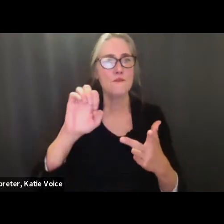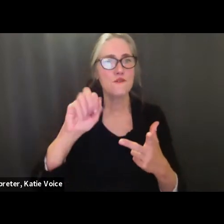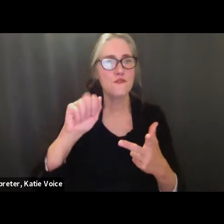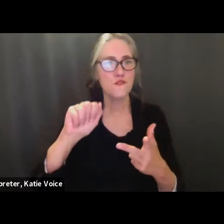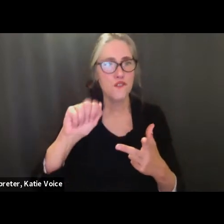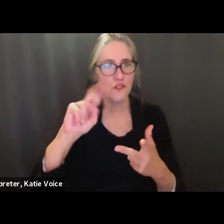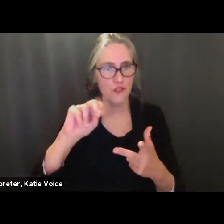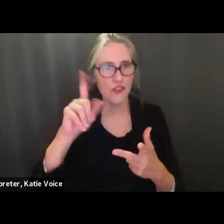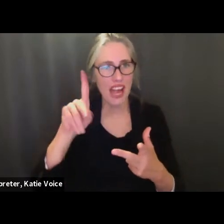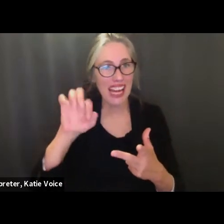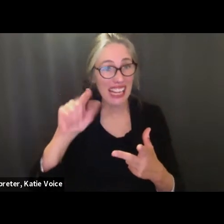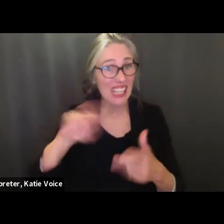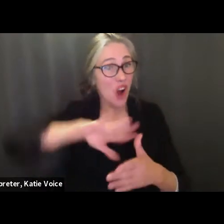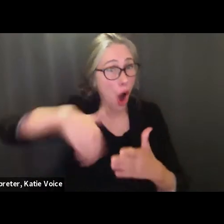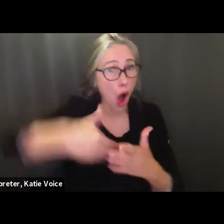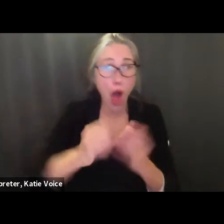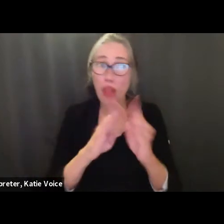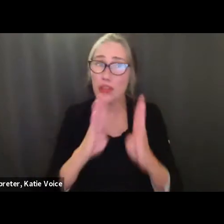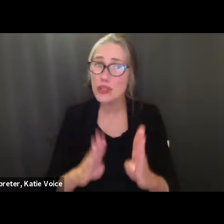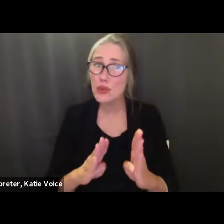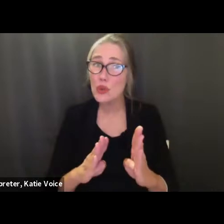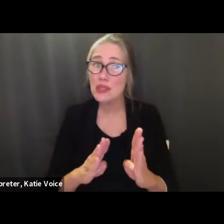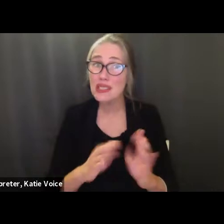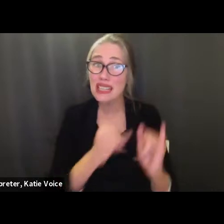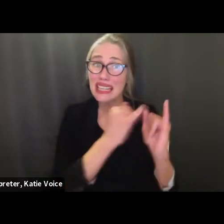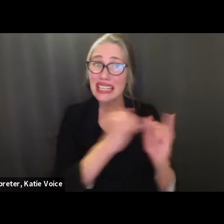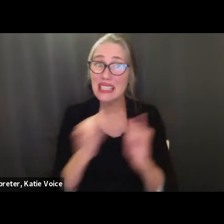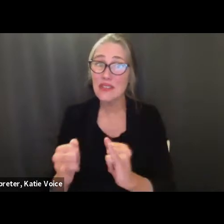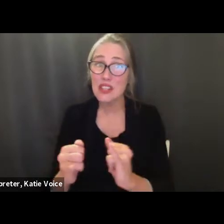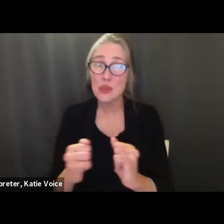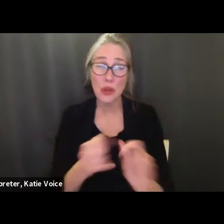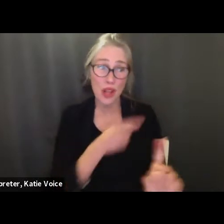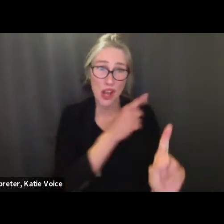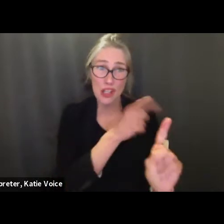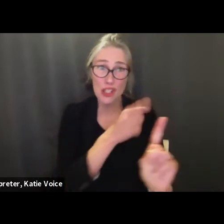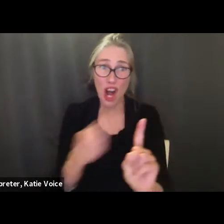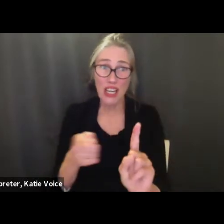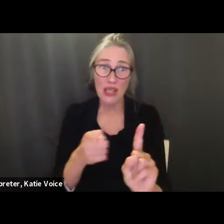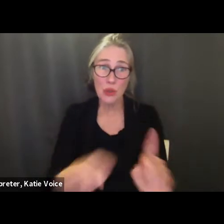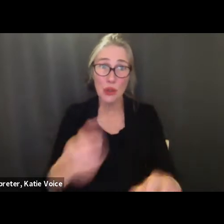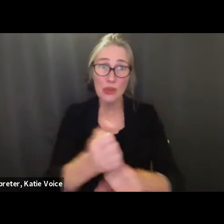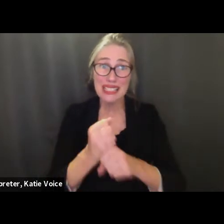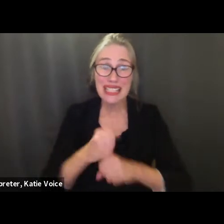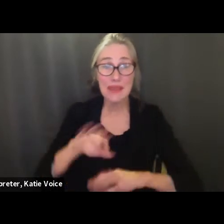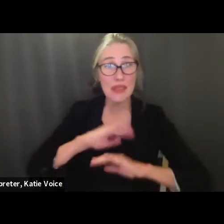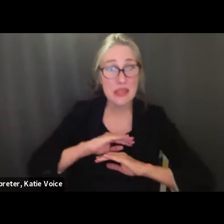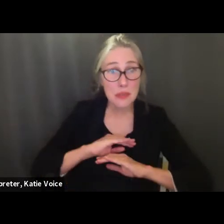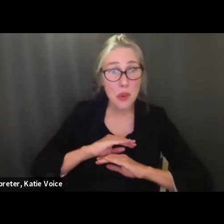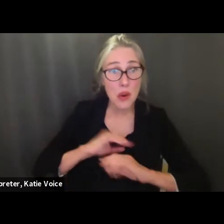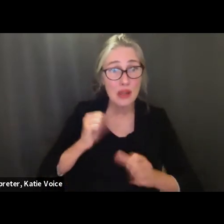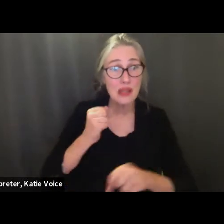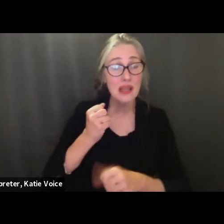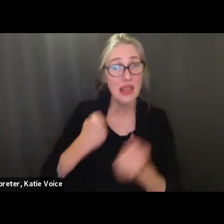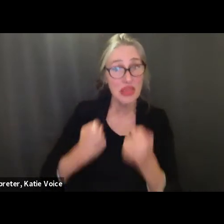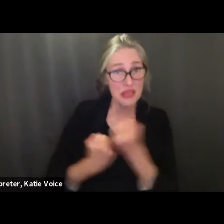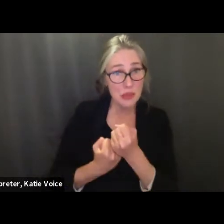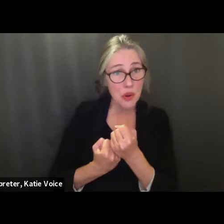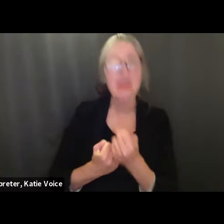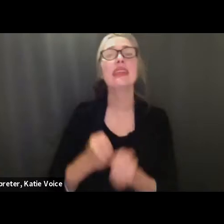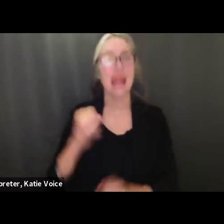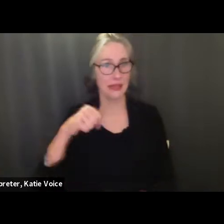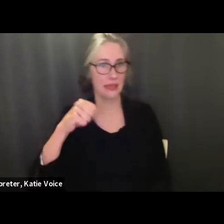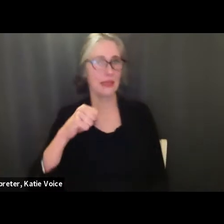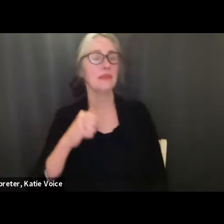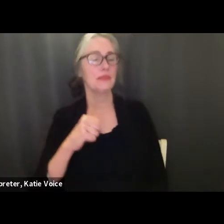that support. Is that correct? That's the goal, yeah. Or that's one of the actions. That's one of the actions for the LCAP. Correct.